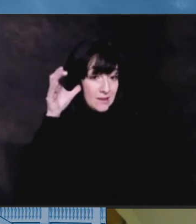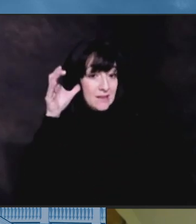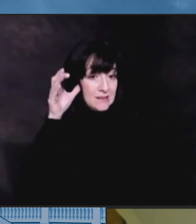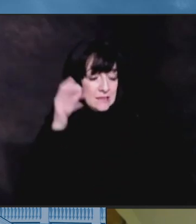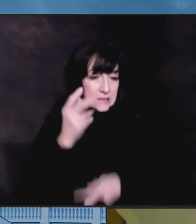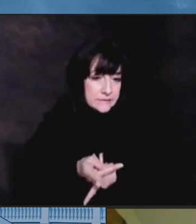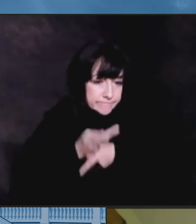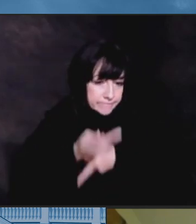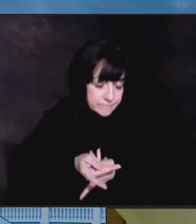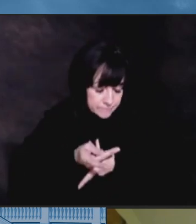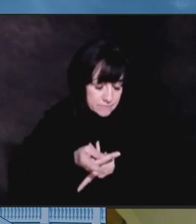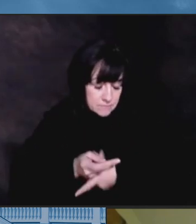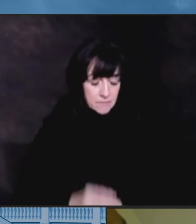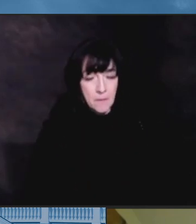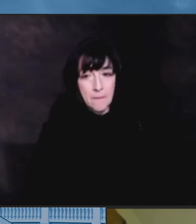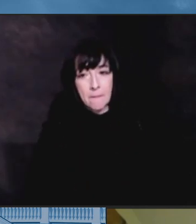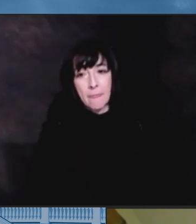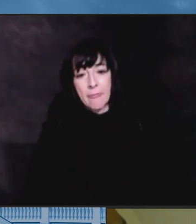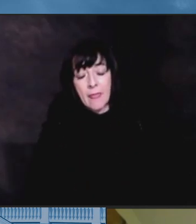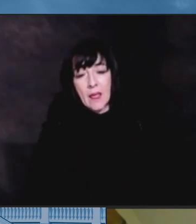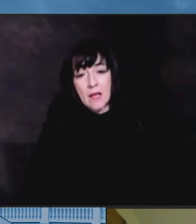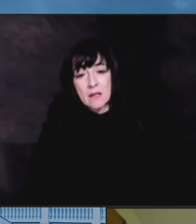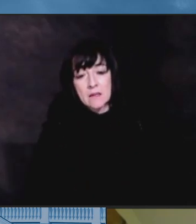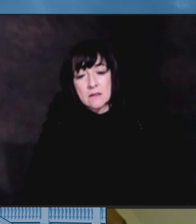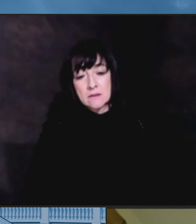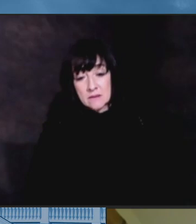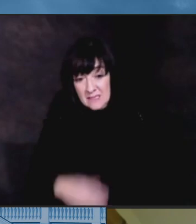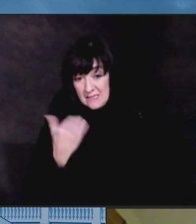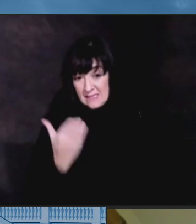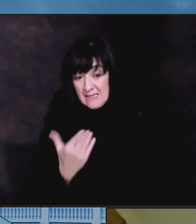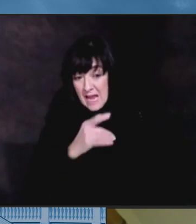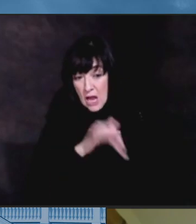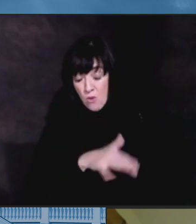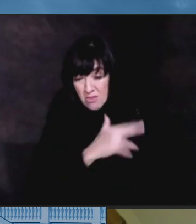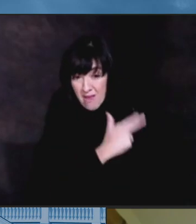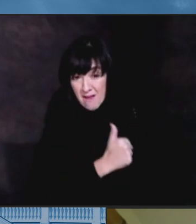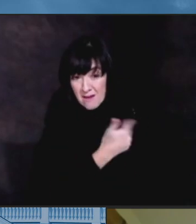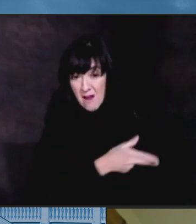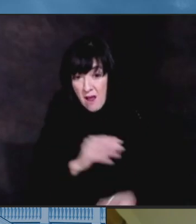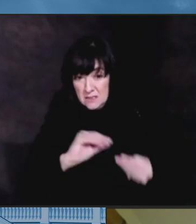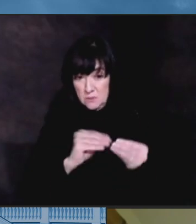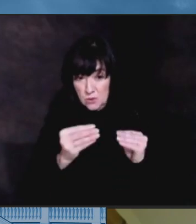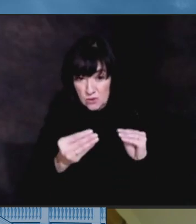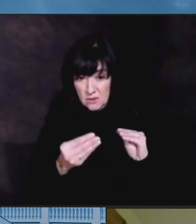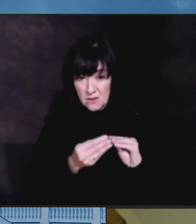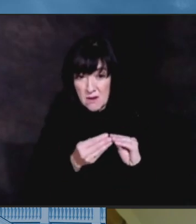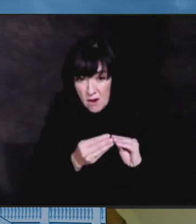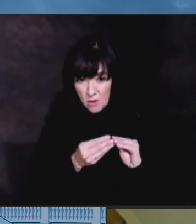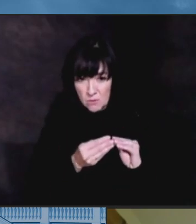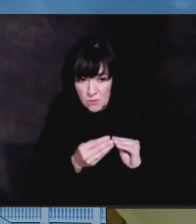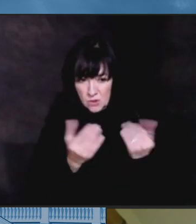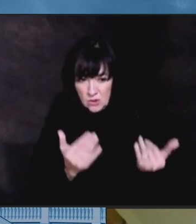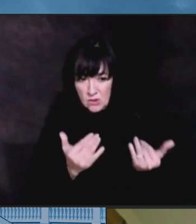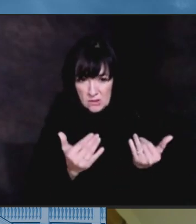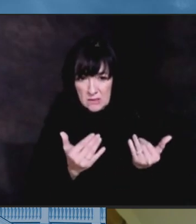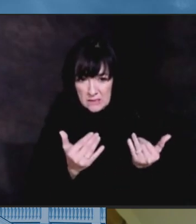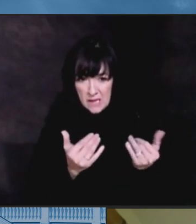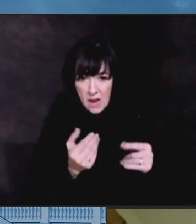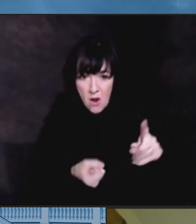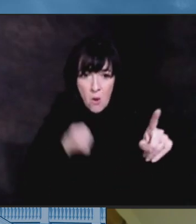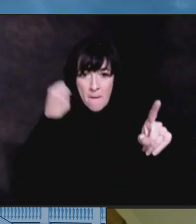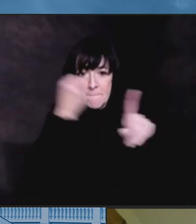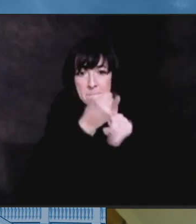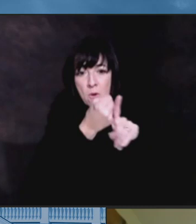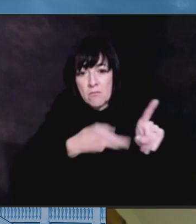Considering that hospital capacity has hit a record today, does the National Guard plan to stand up any hospitals like it did at Nemours and at